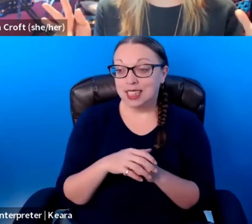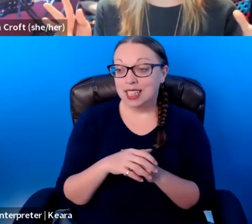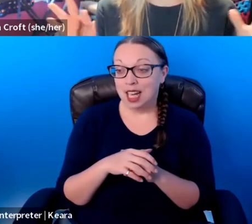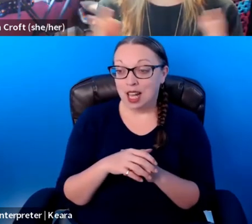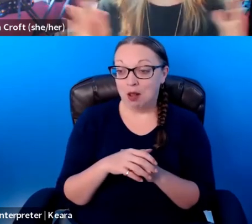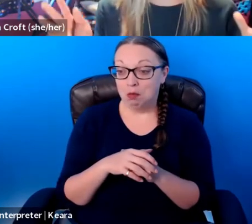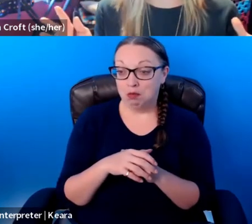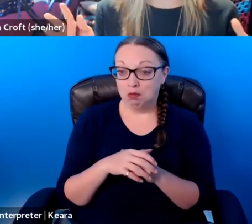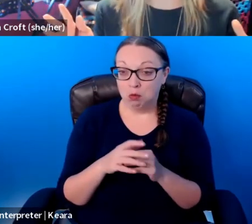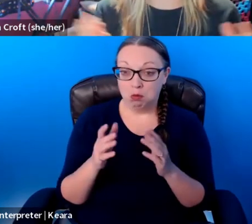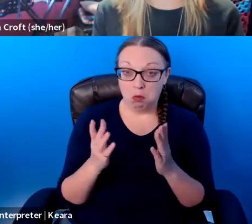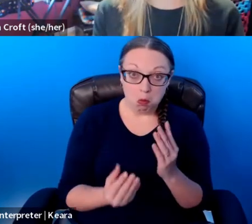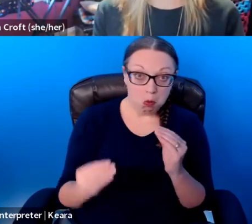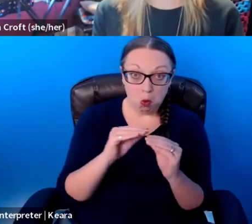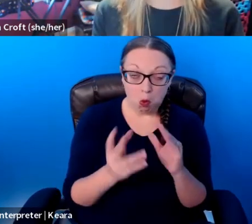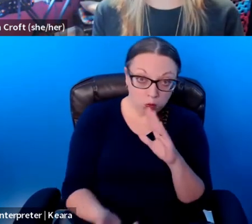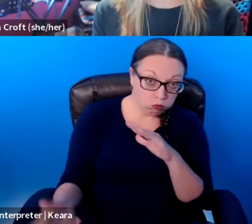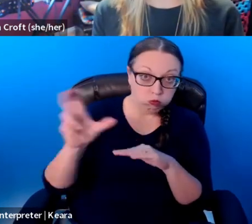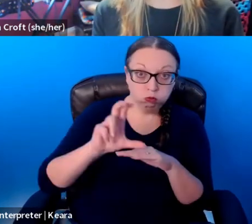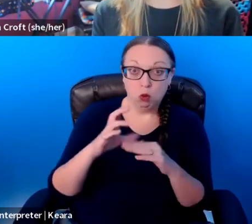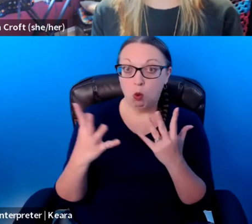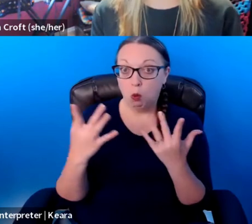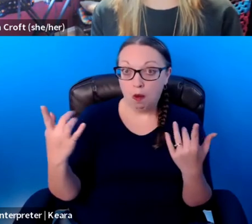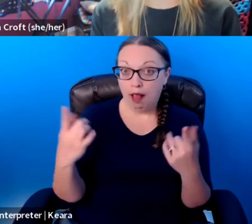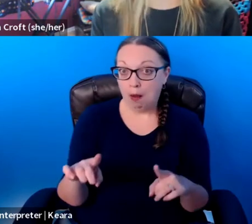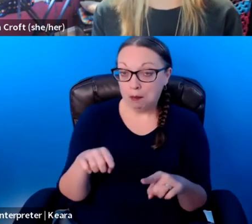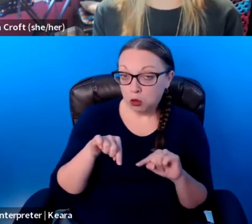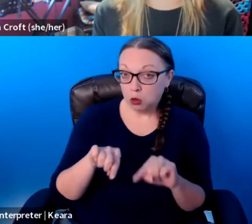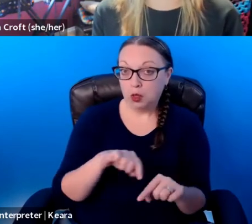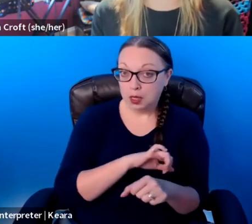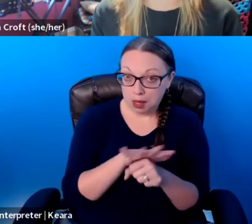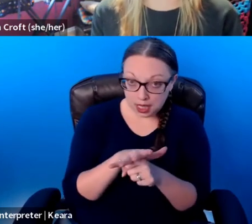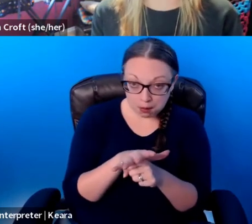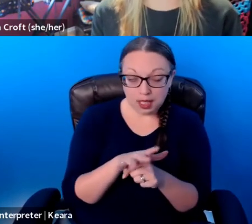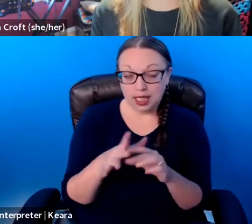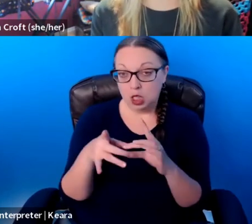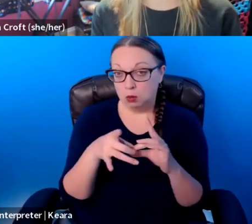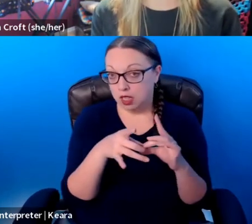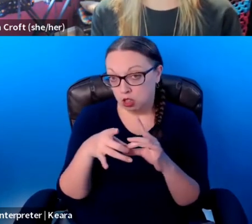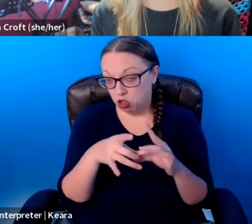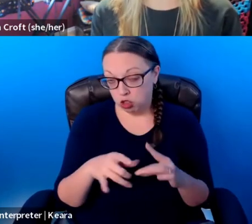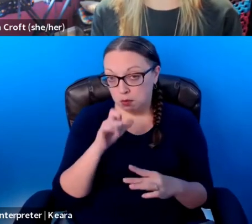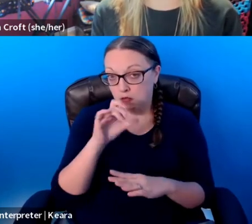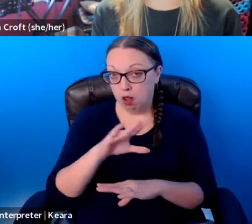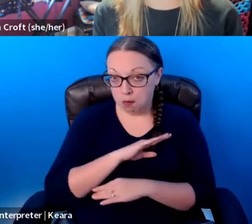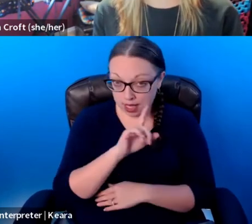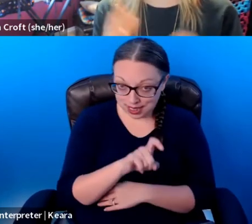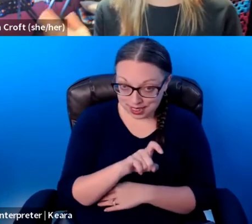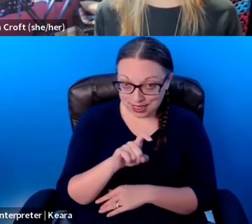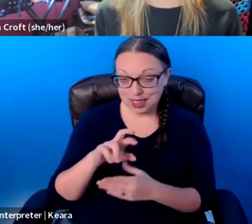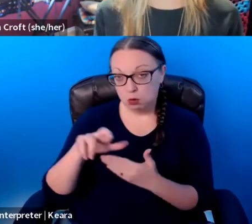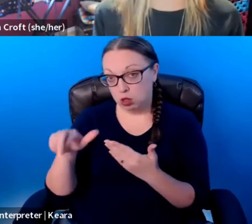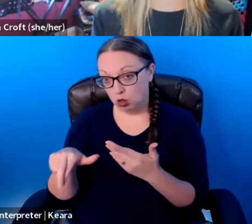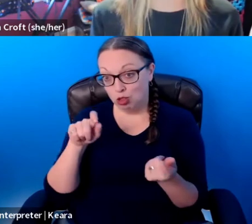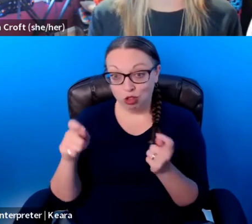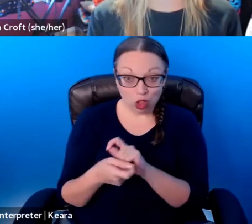widened or what happened during the pandemic, and did the relationship between unmet needs and outcomes change when the whole